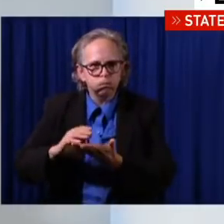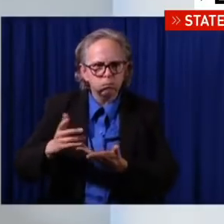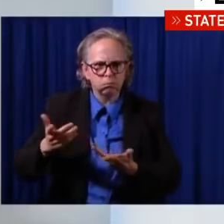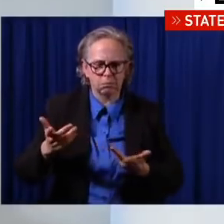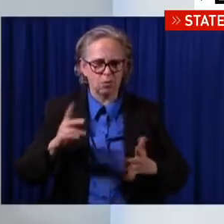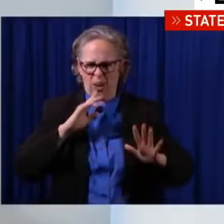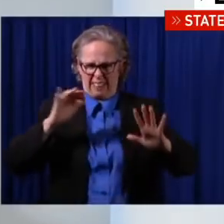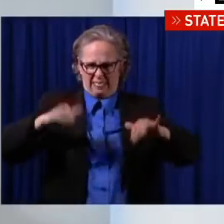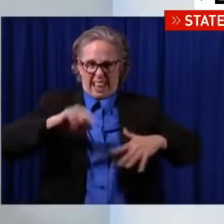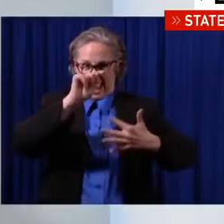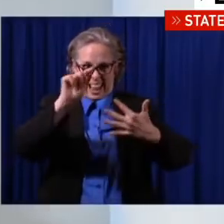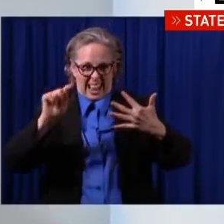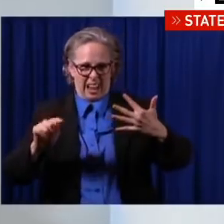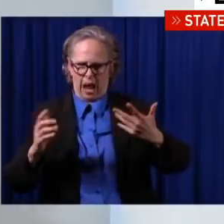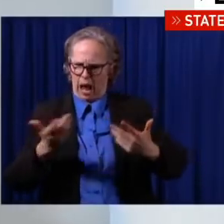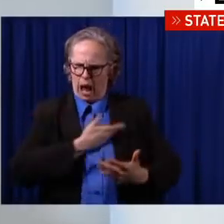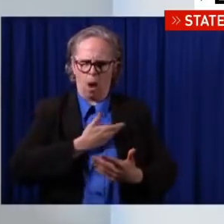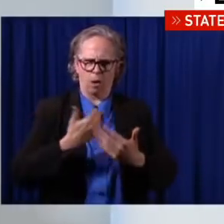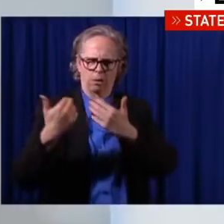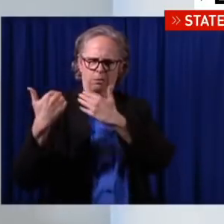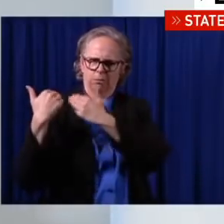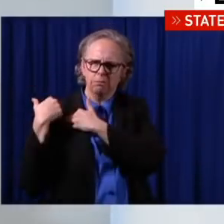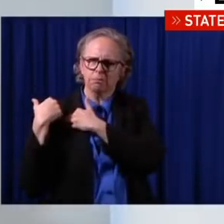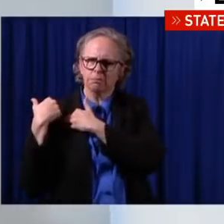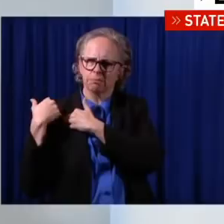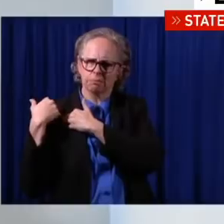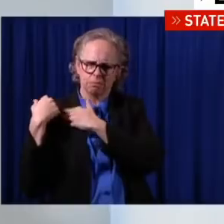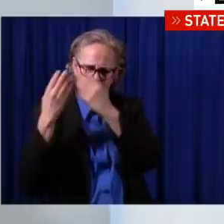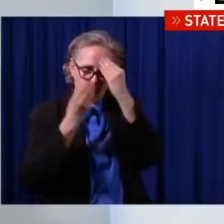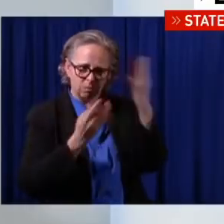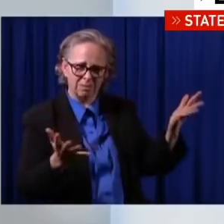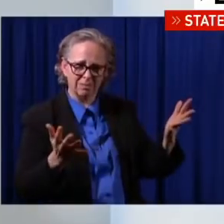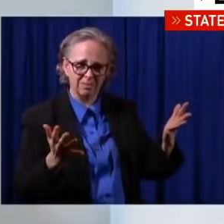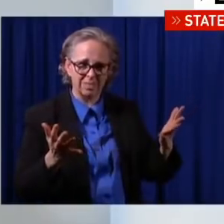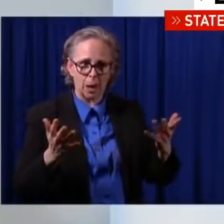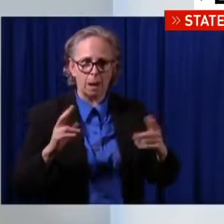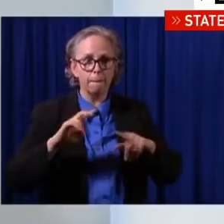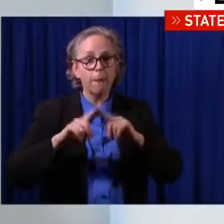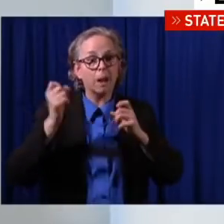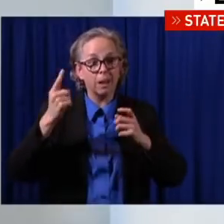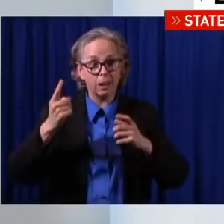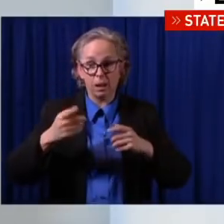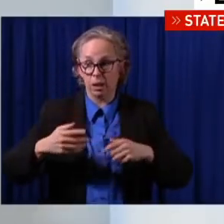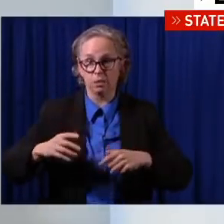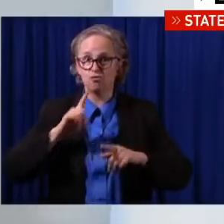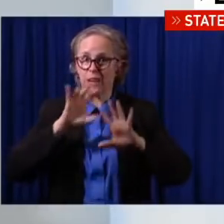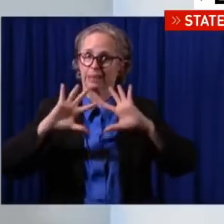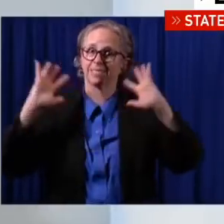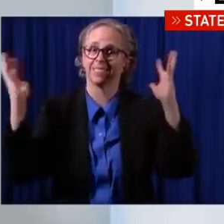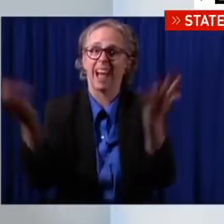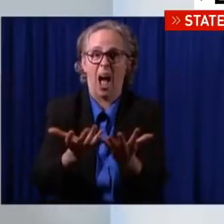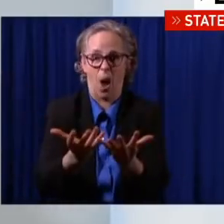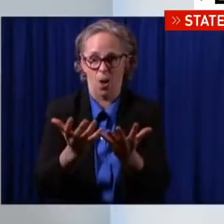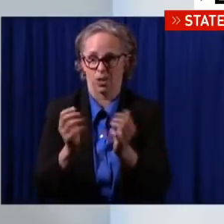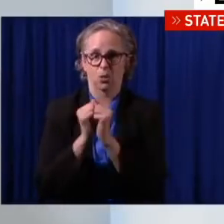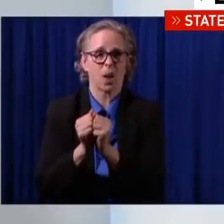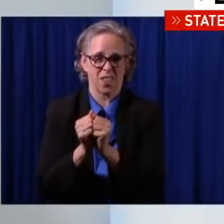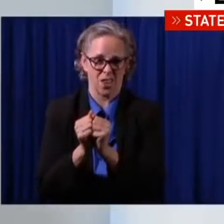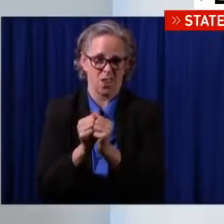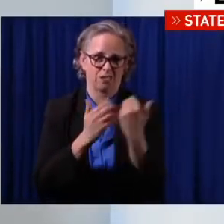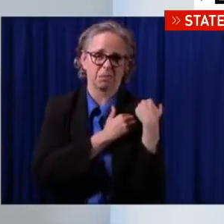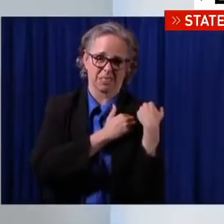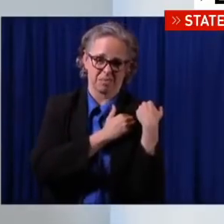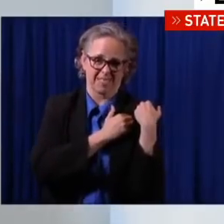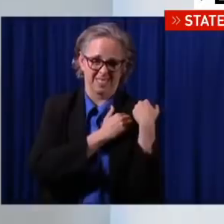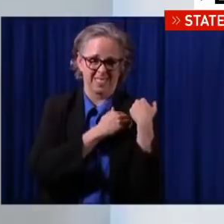personal responsibility and our collective responsibility. And I want to add that that's why, under the governor's leadership, the testing has been